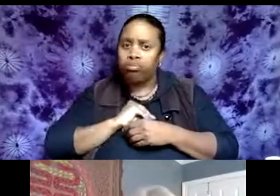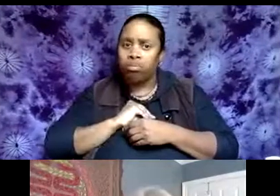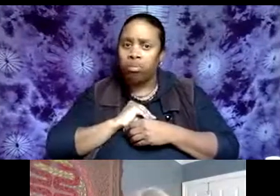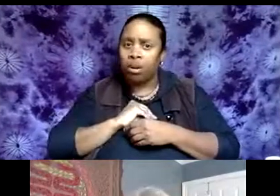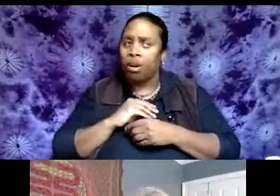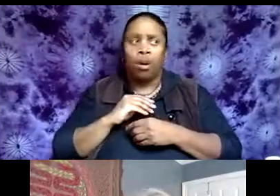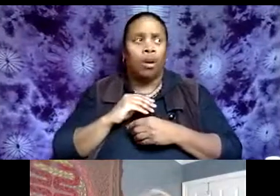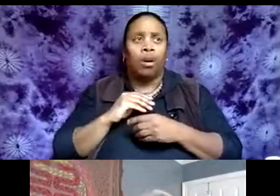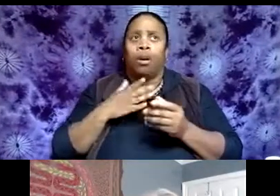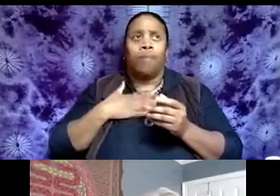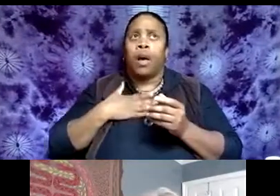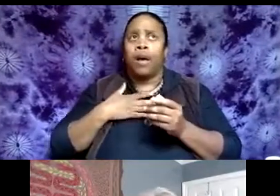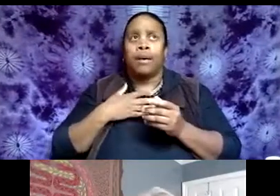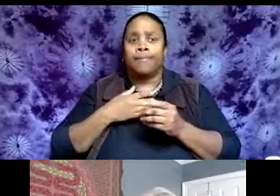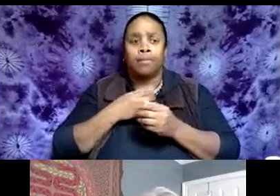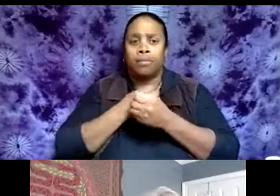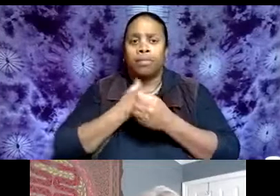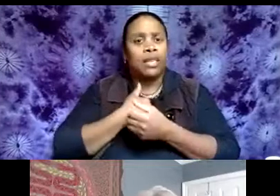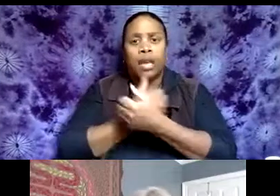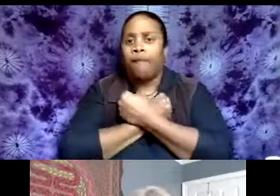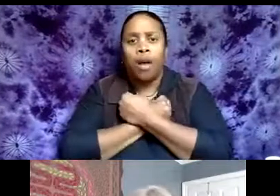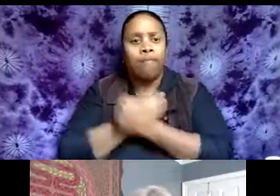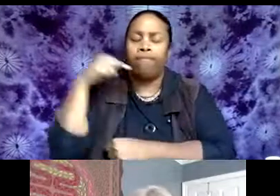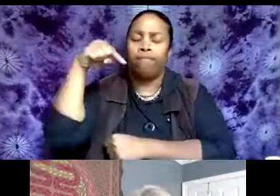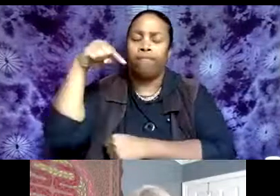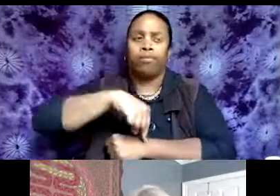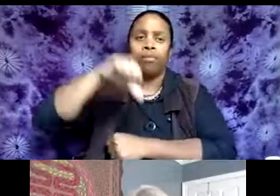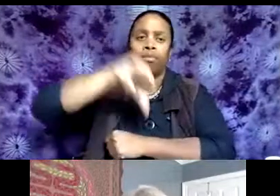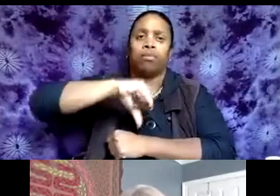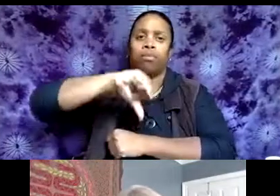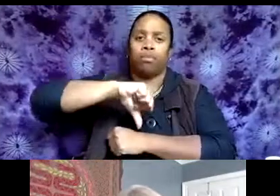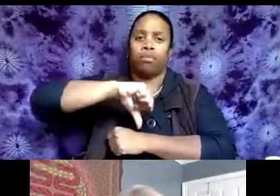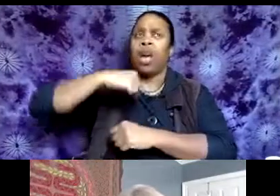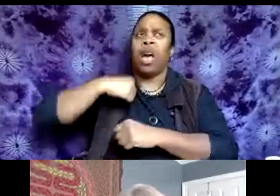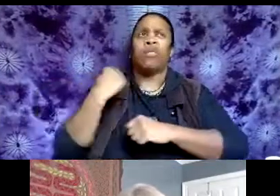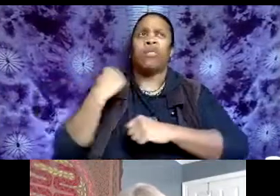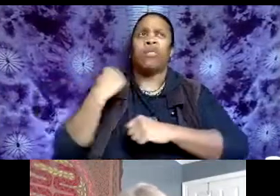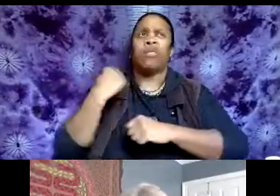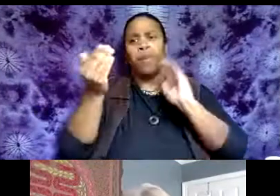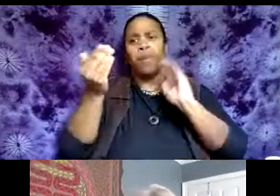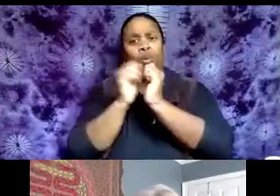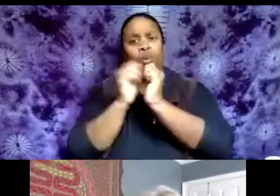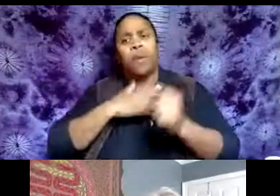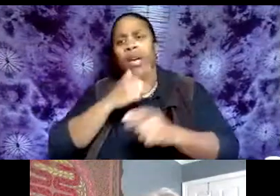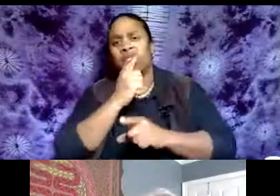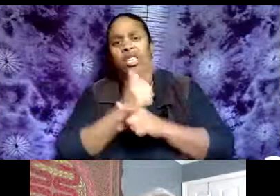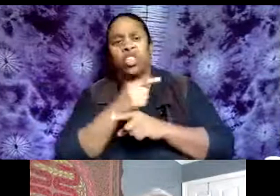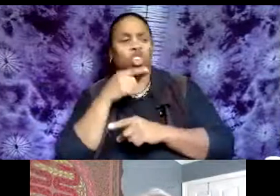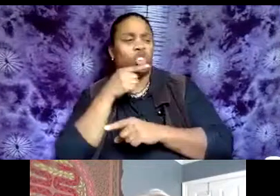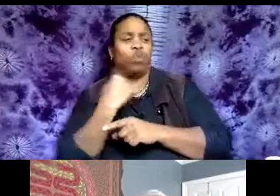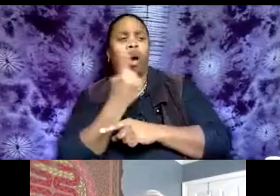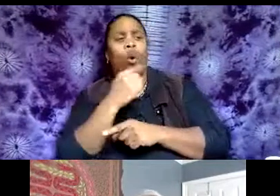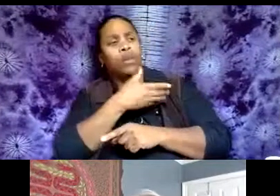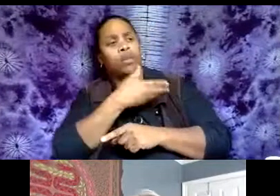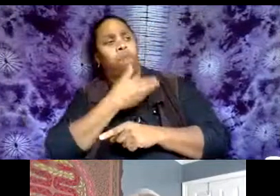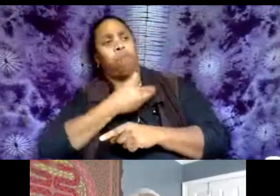pits, and didn't understand why. You know, I was always being compared against my sister, and she was always the better one in every way